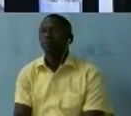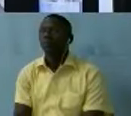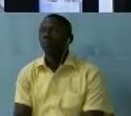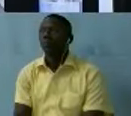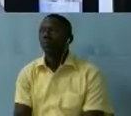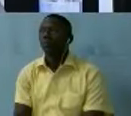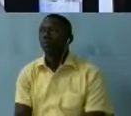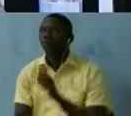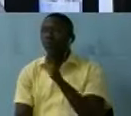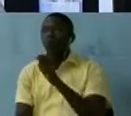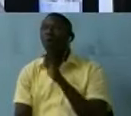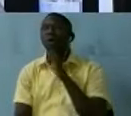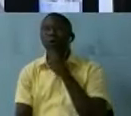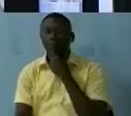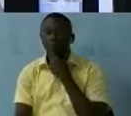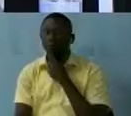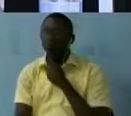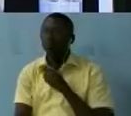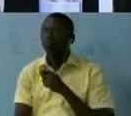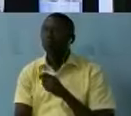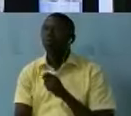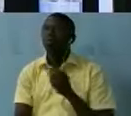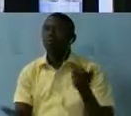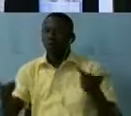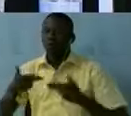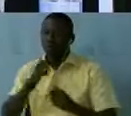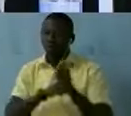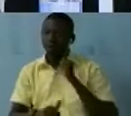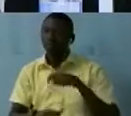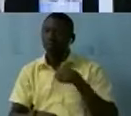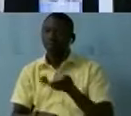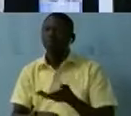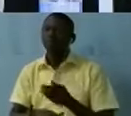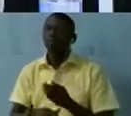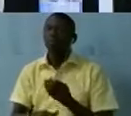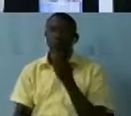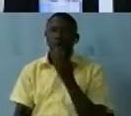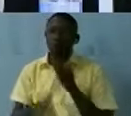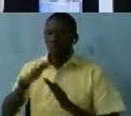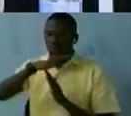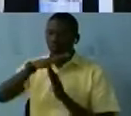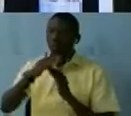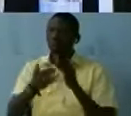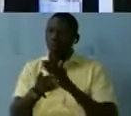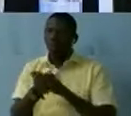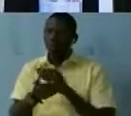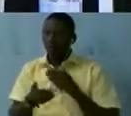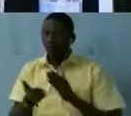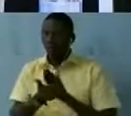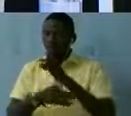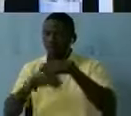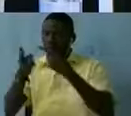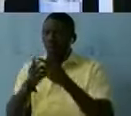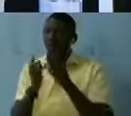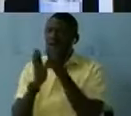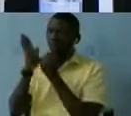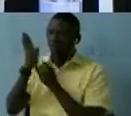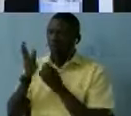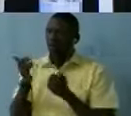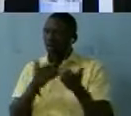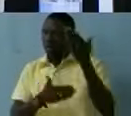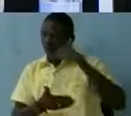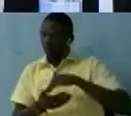Good afternoon, welcome back from the lunch break. But before we continue, there's an issue that came up this